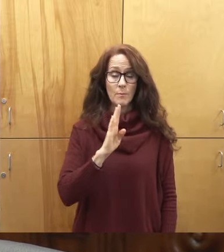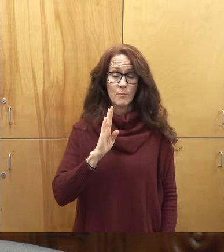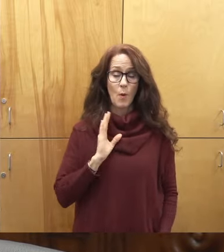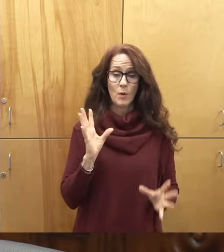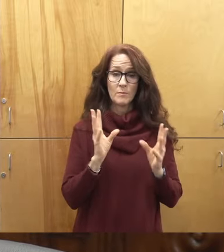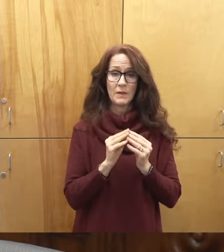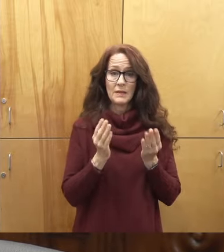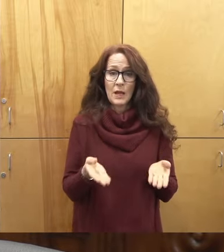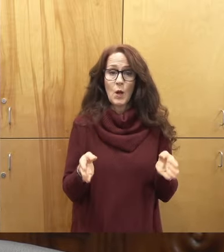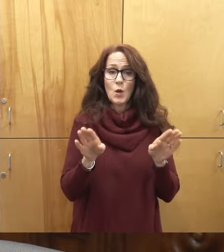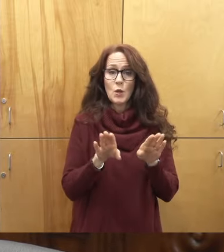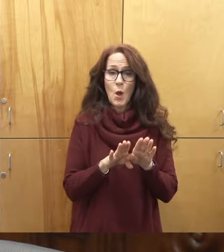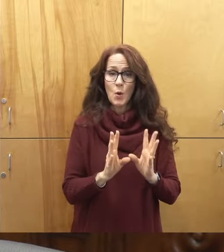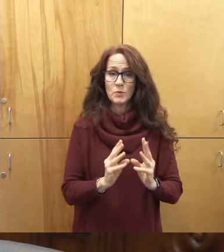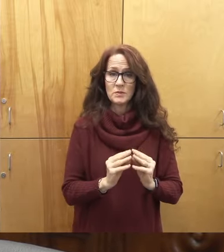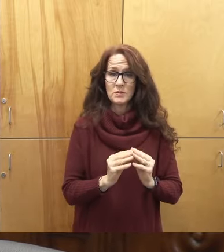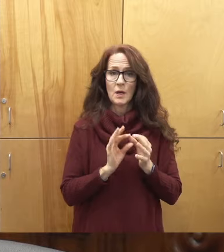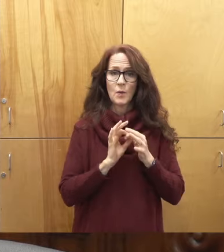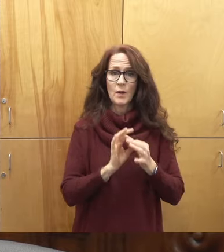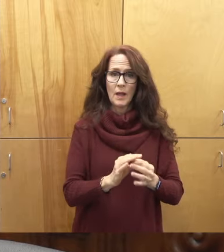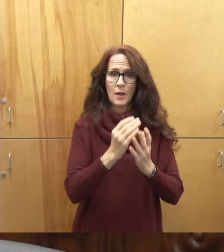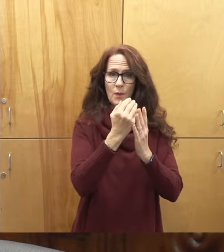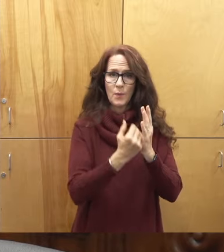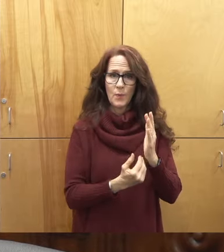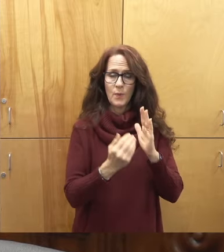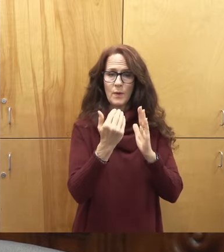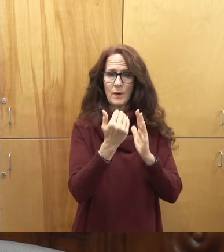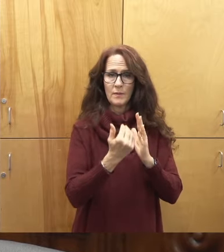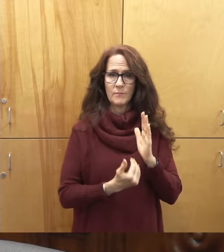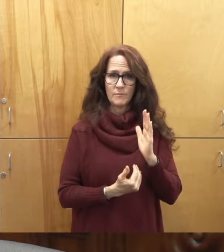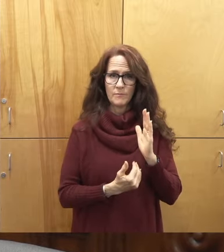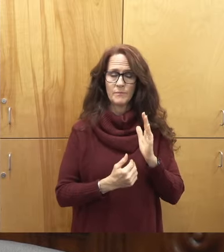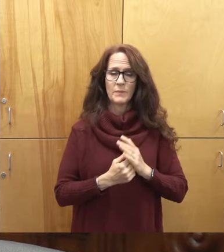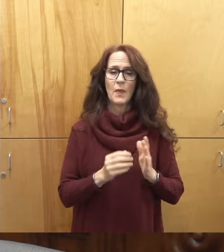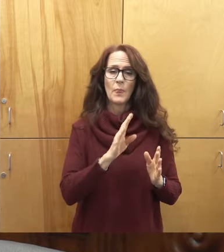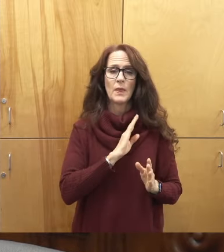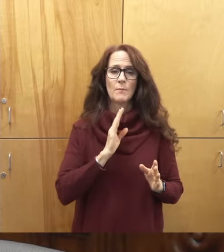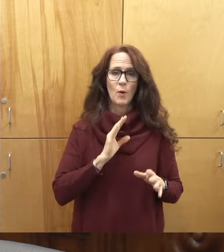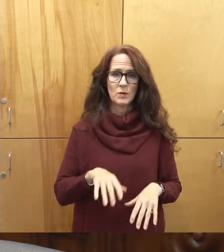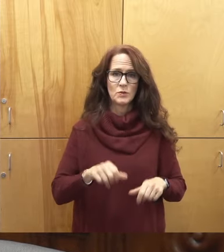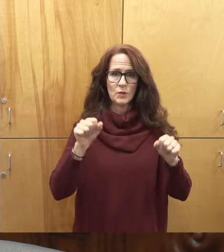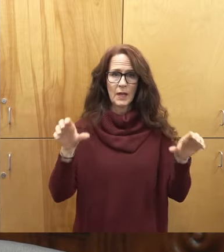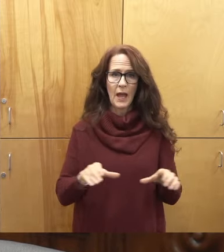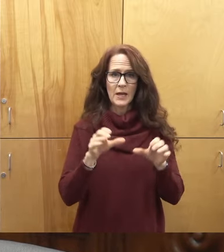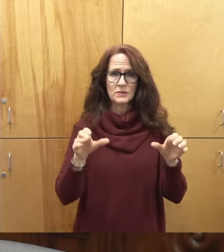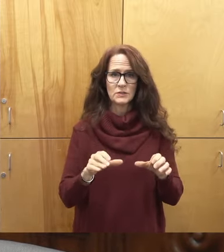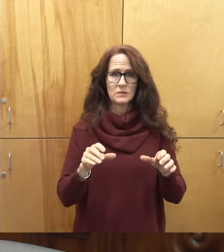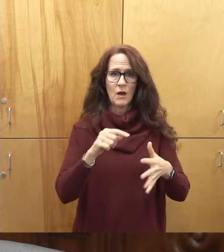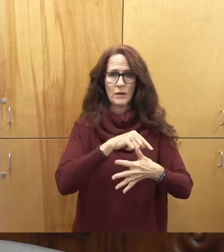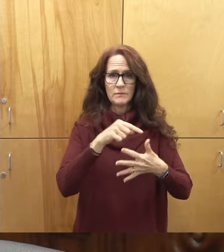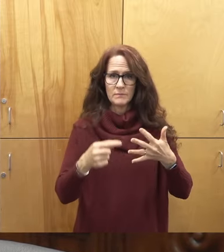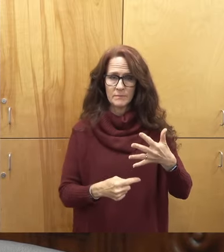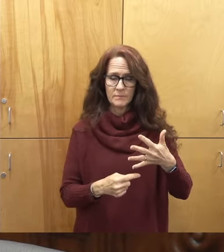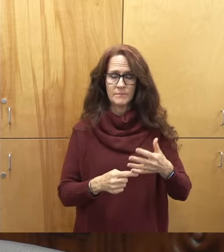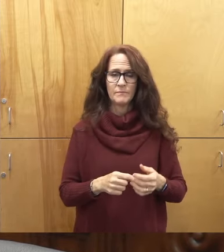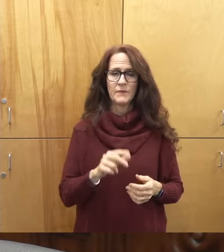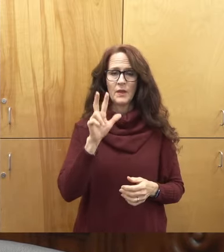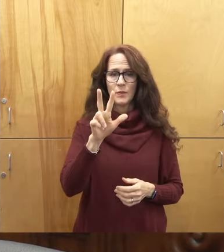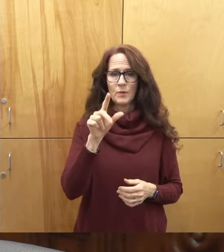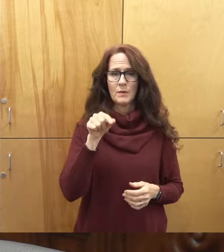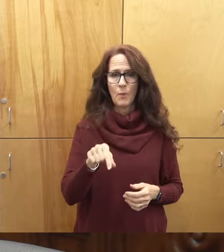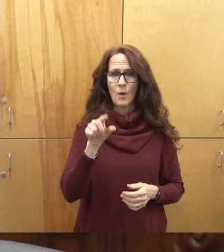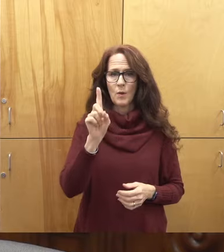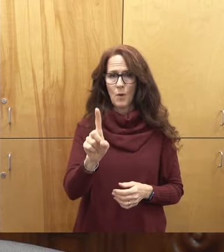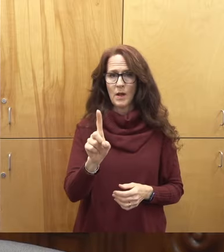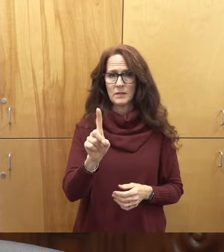meeting in closed session regarding matters listed on today's agenda. The board took action on the following items. Item